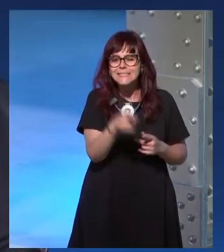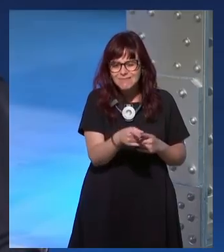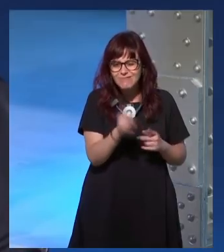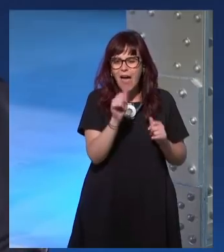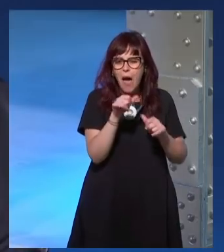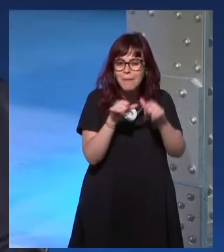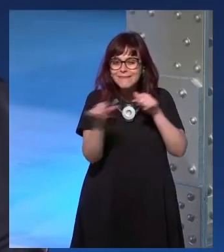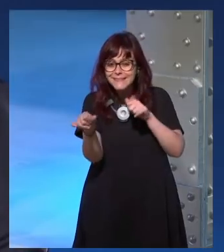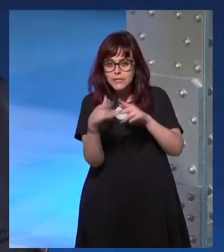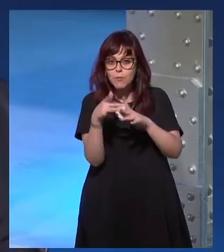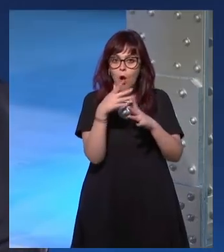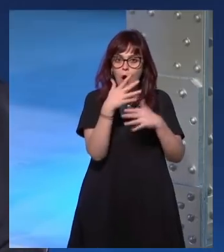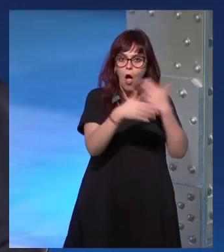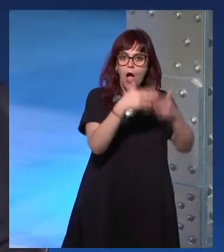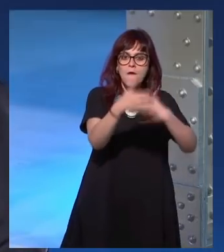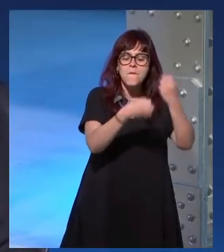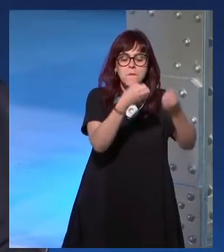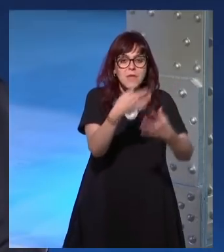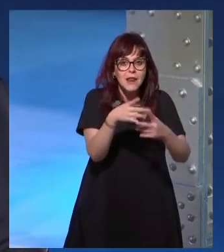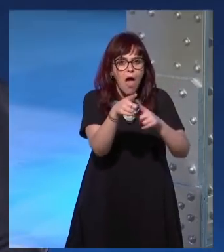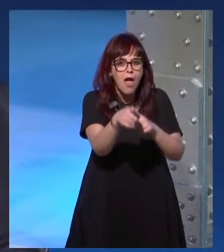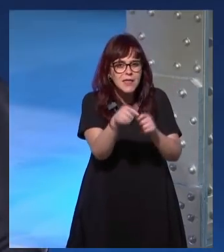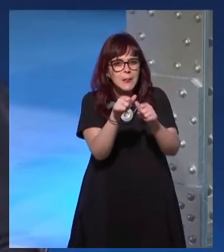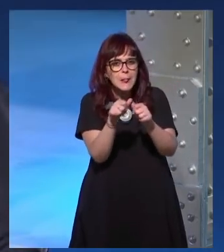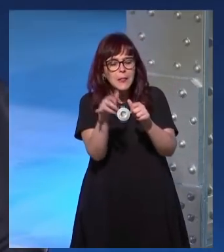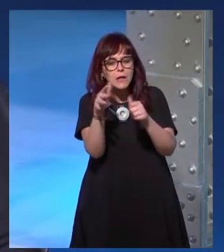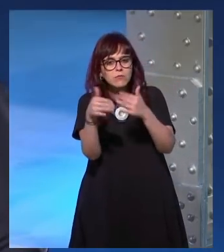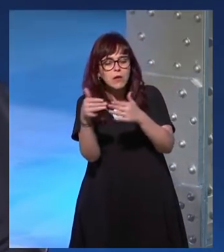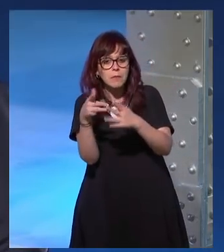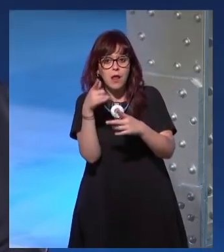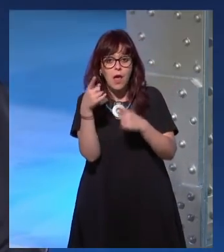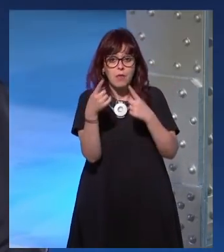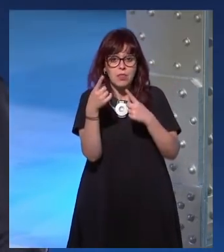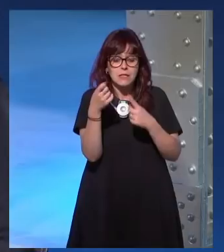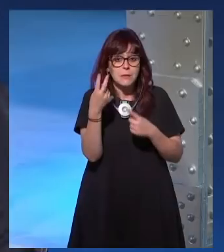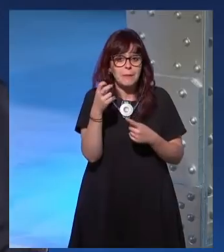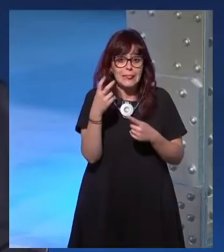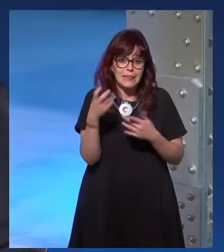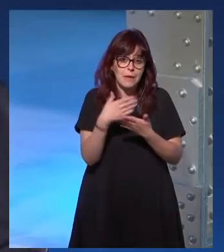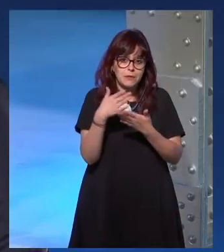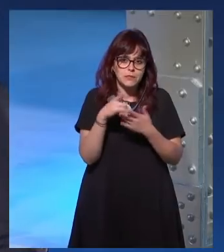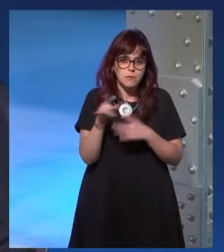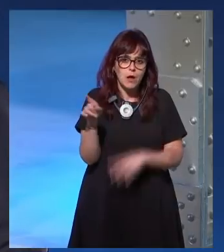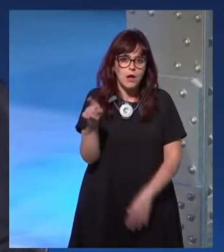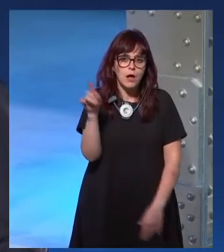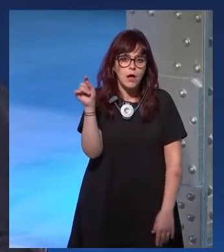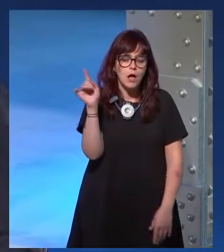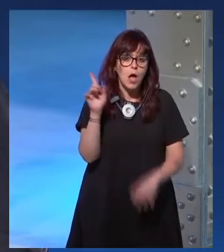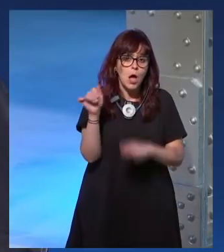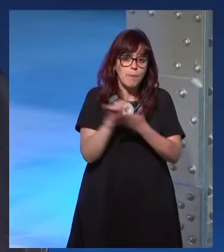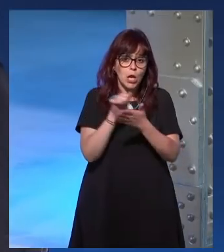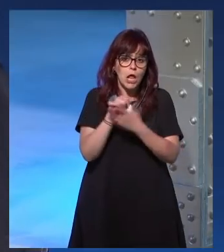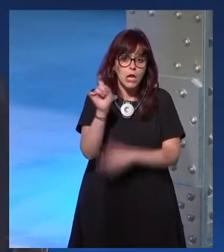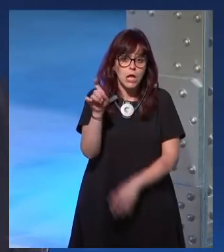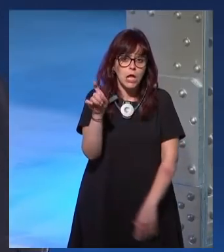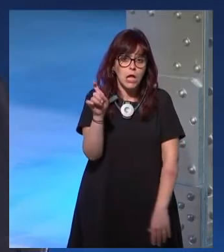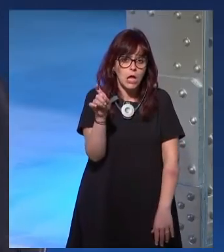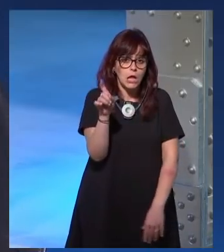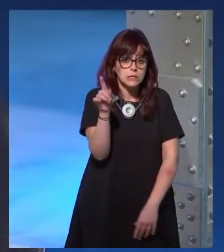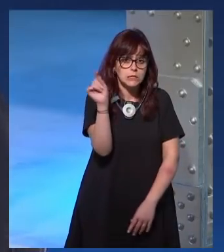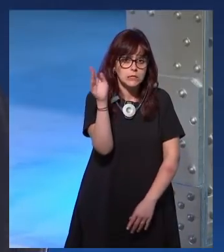reread. When I had that feeling that things were going well, and I just go back 2, 3 pages, 20 pages,